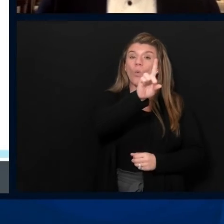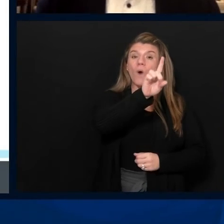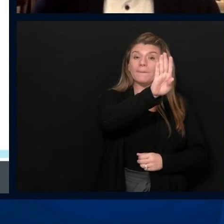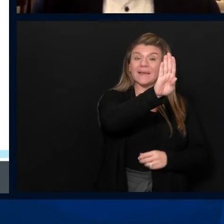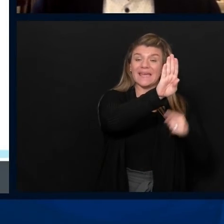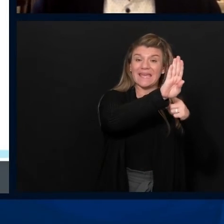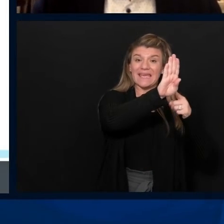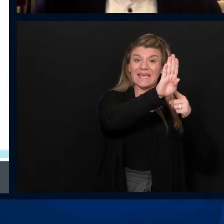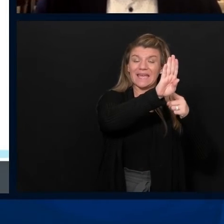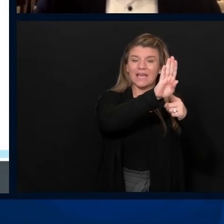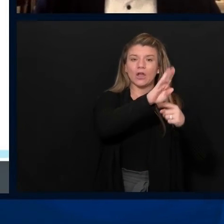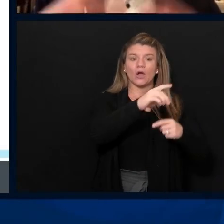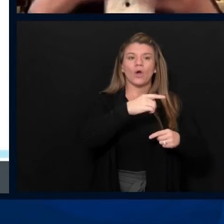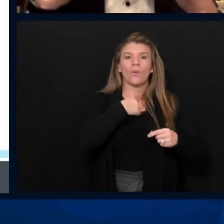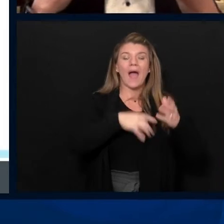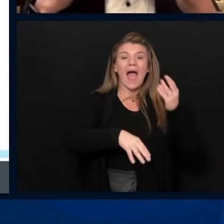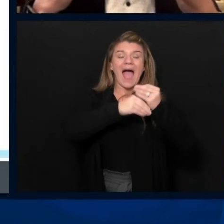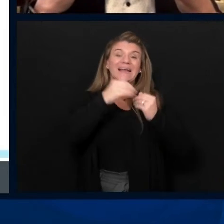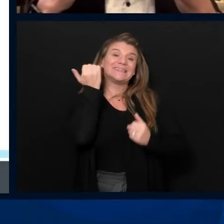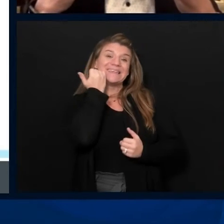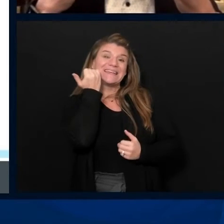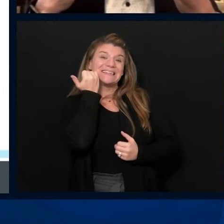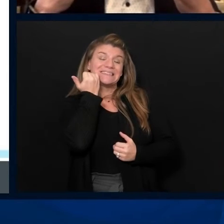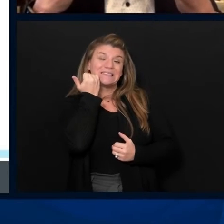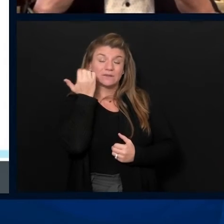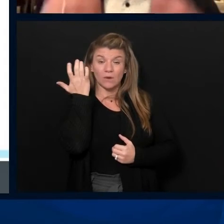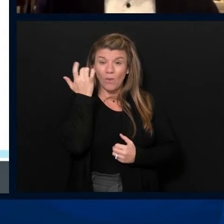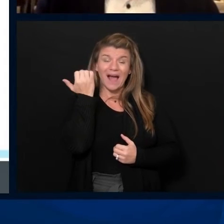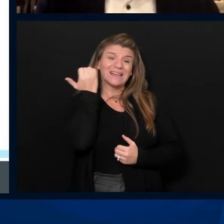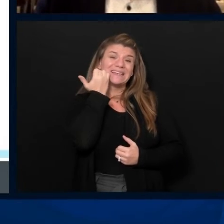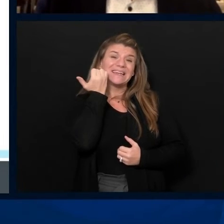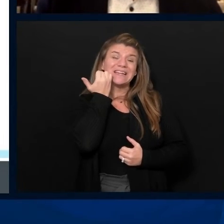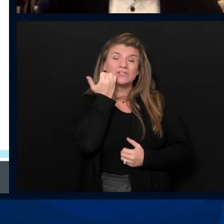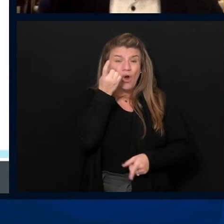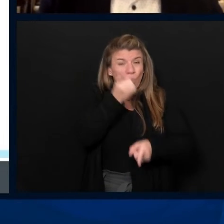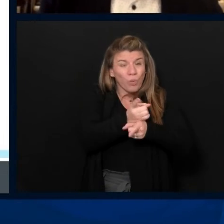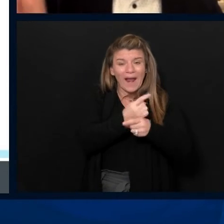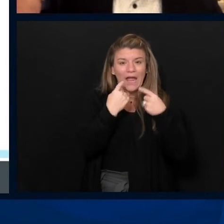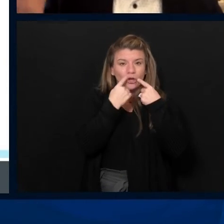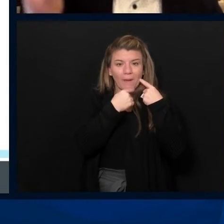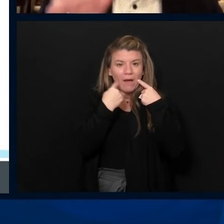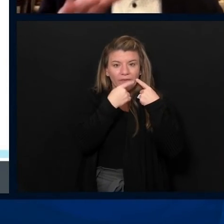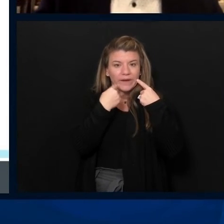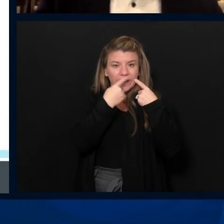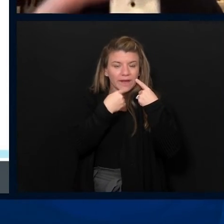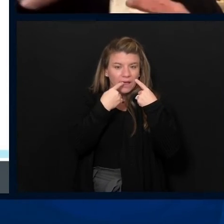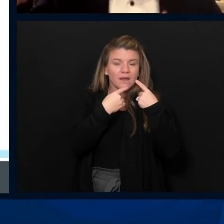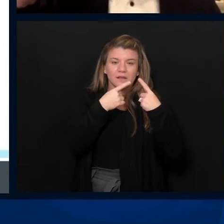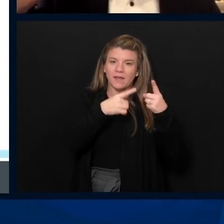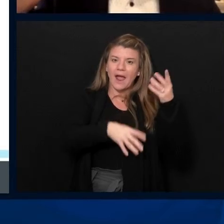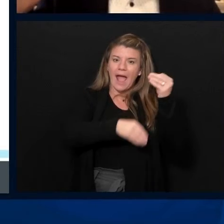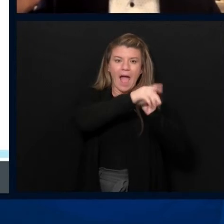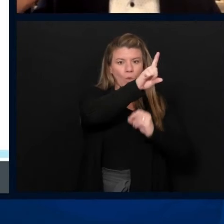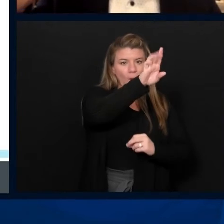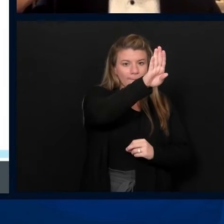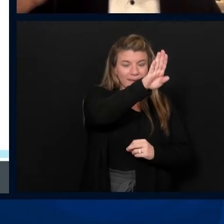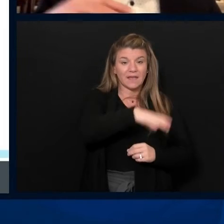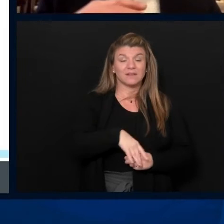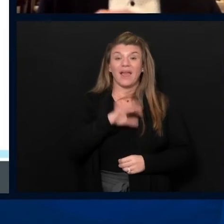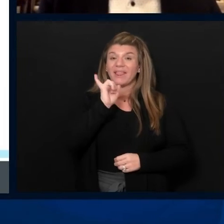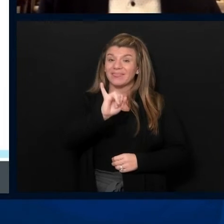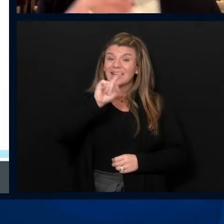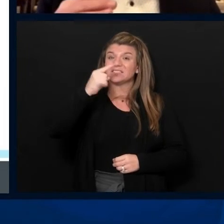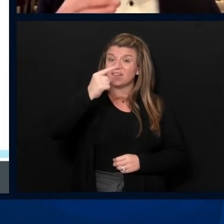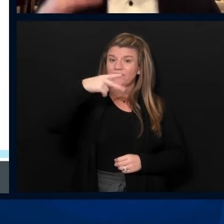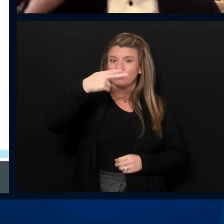we've also added dentists, because dentists have higher risk because they work right around the airways of people. So that's phase 1.